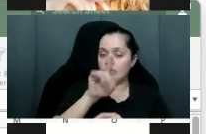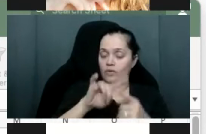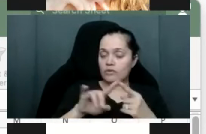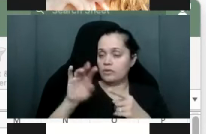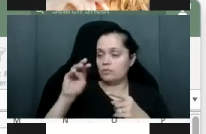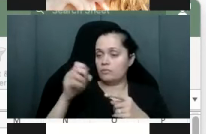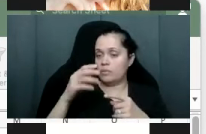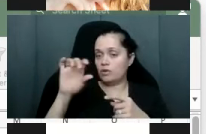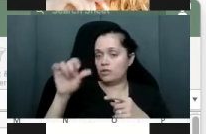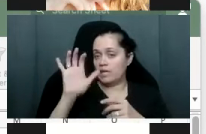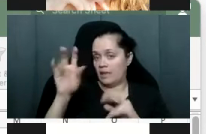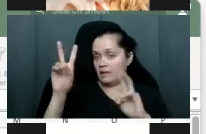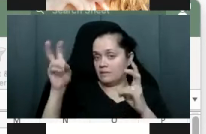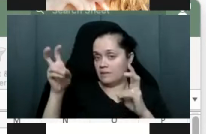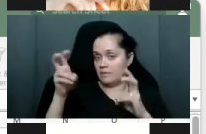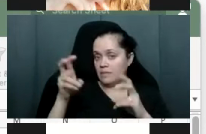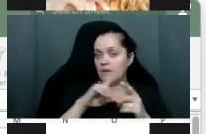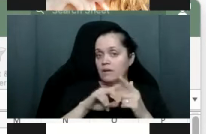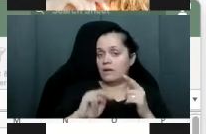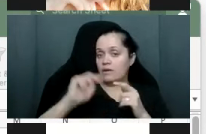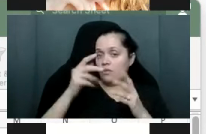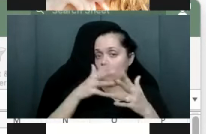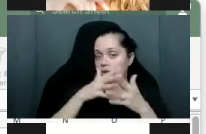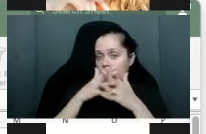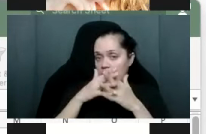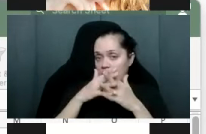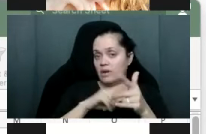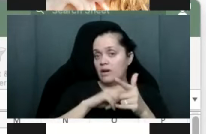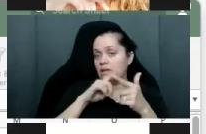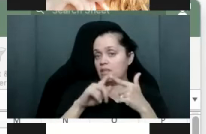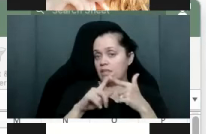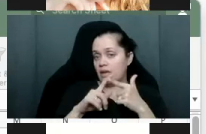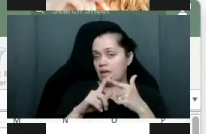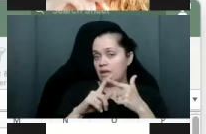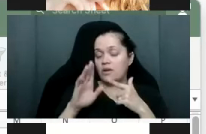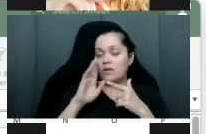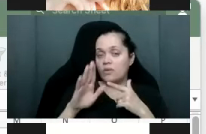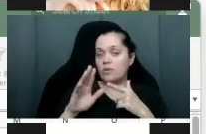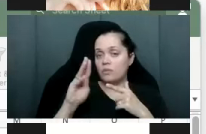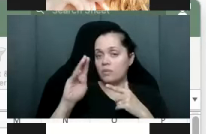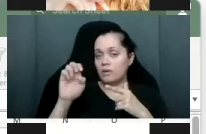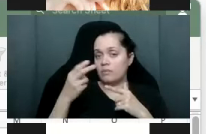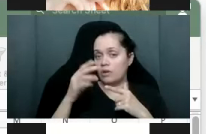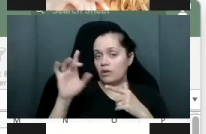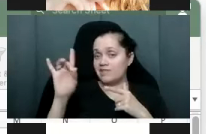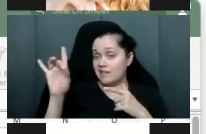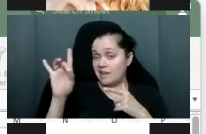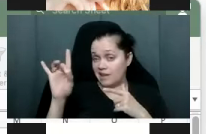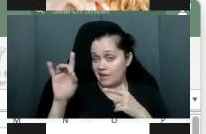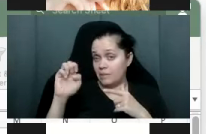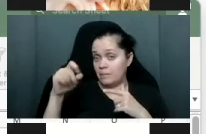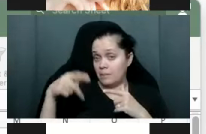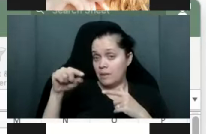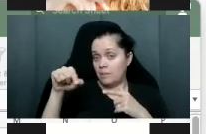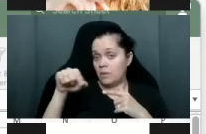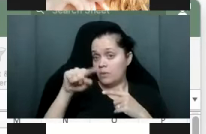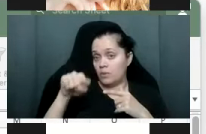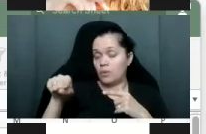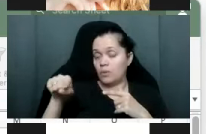that topic, North America. And there will be on March 8th a map quiz in